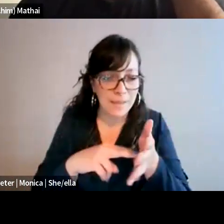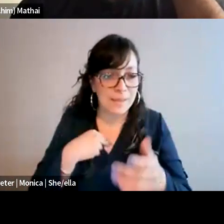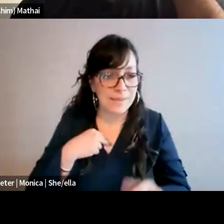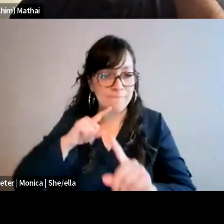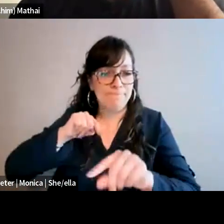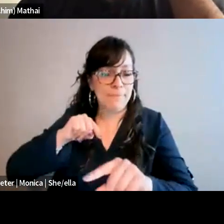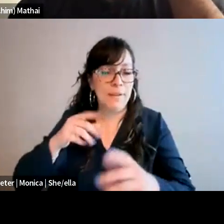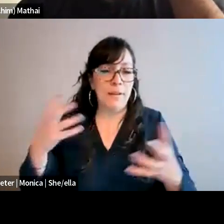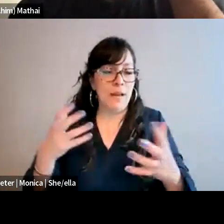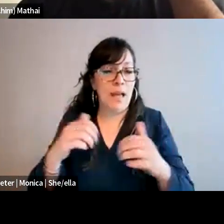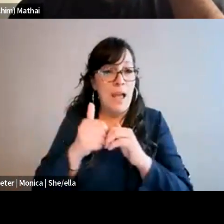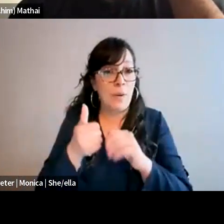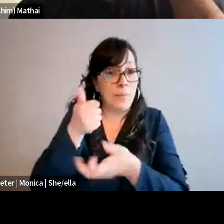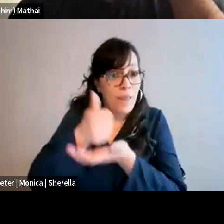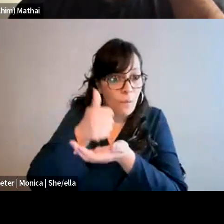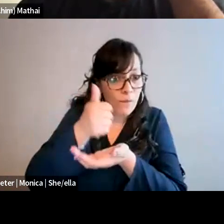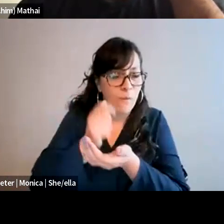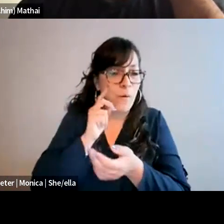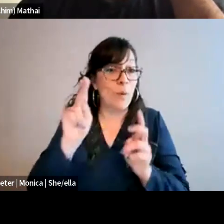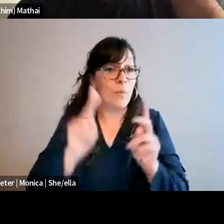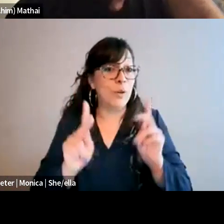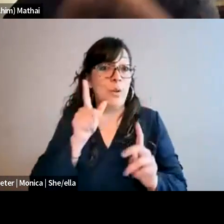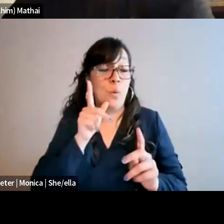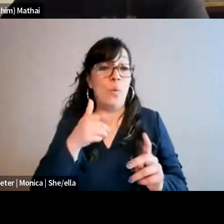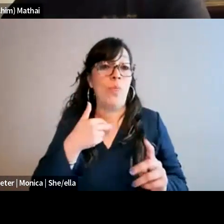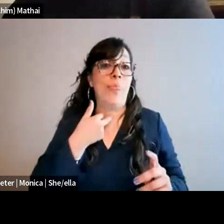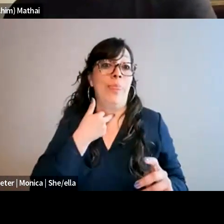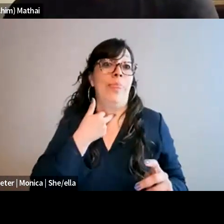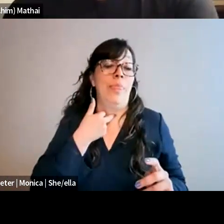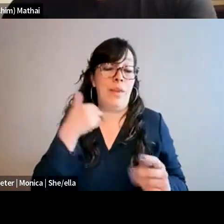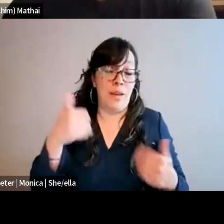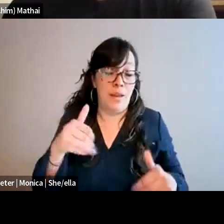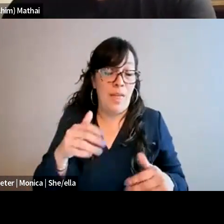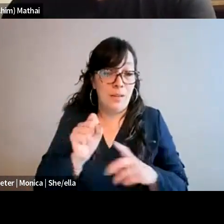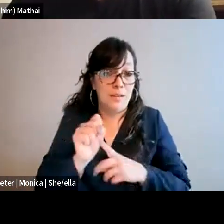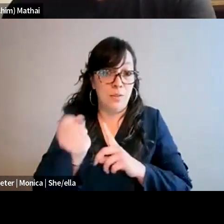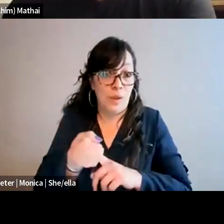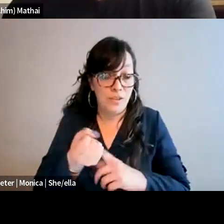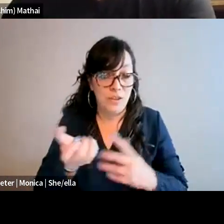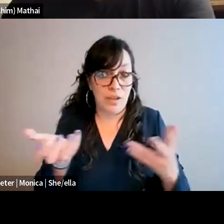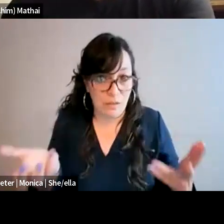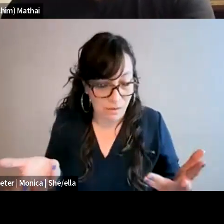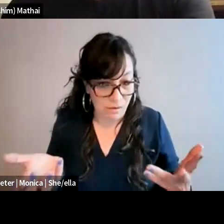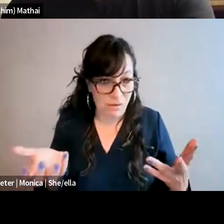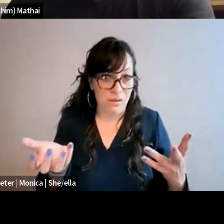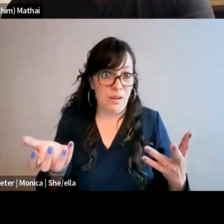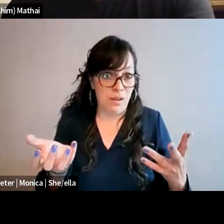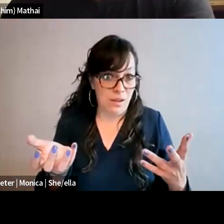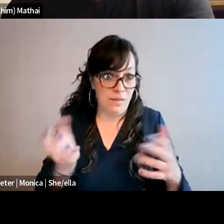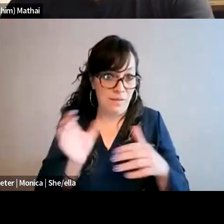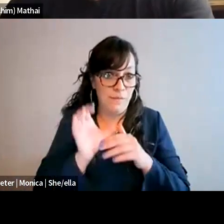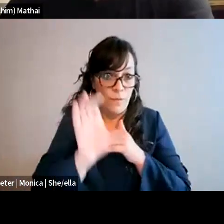that could really be helpful for someone who finds himself caught in this forced psychiatric